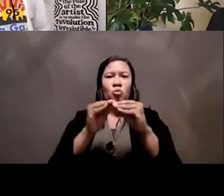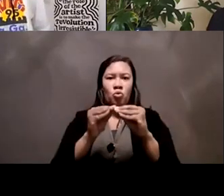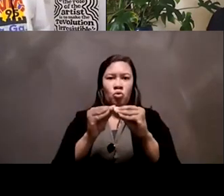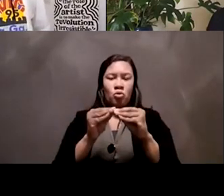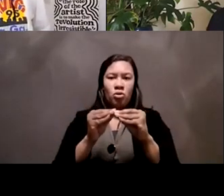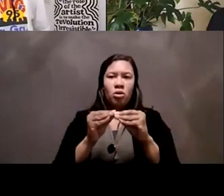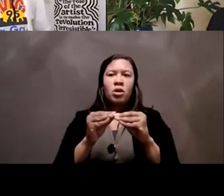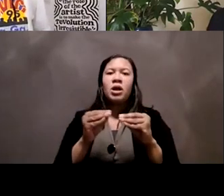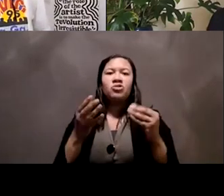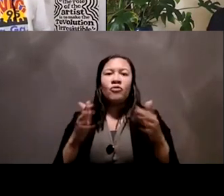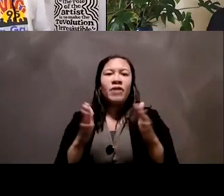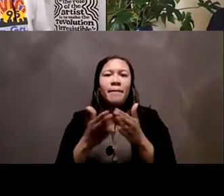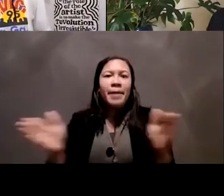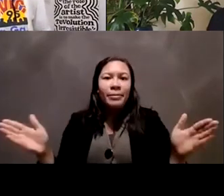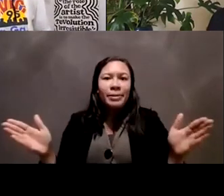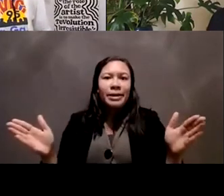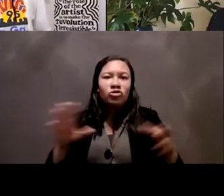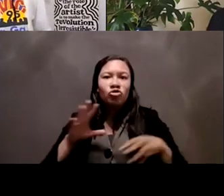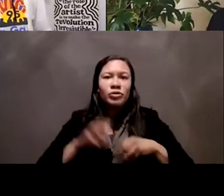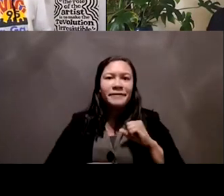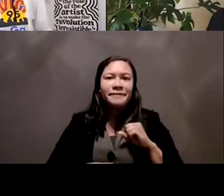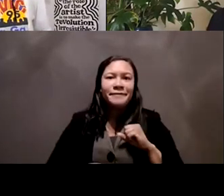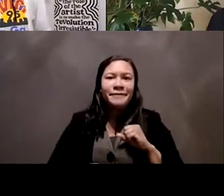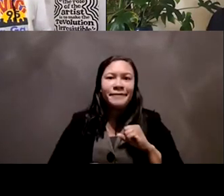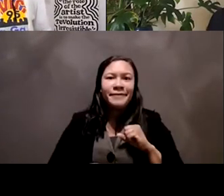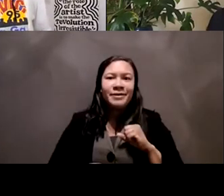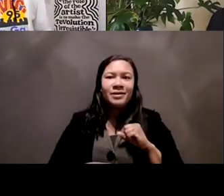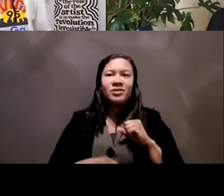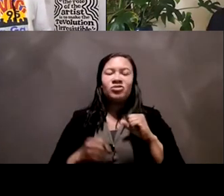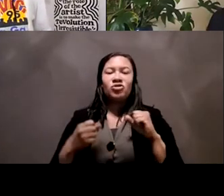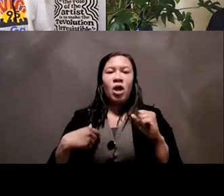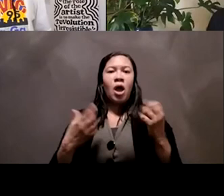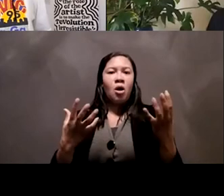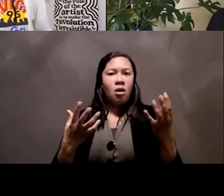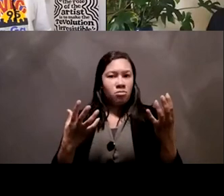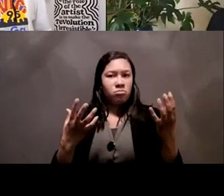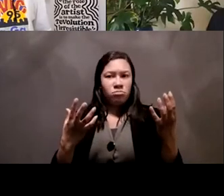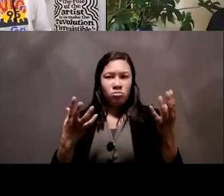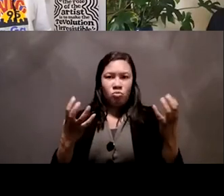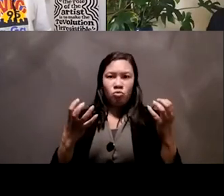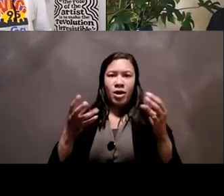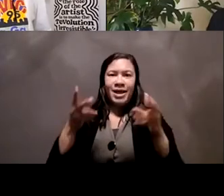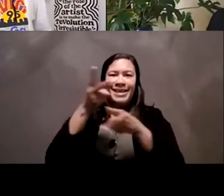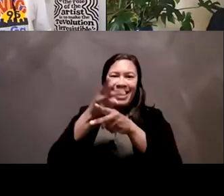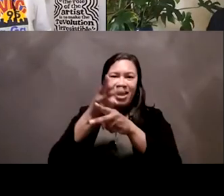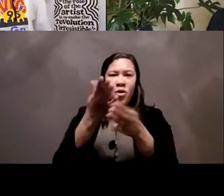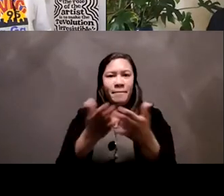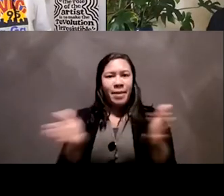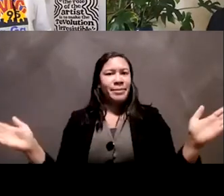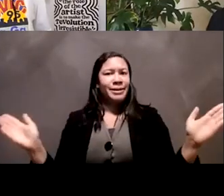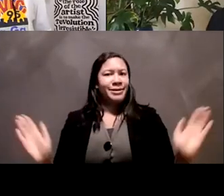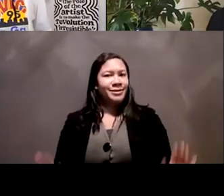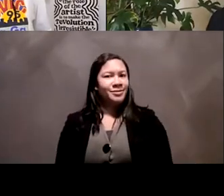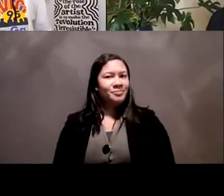much. So I want more of to care in public. I guess what I want is